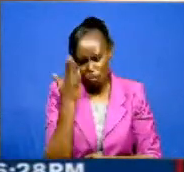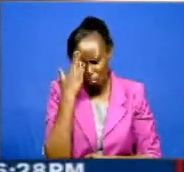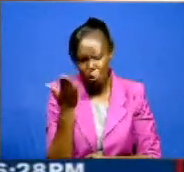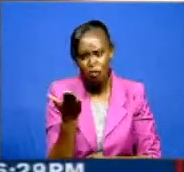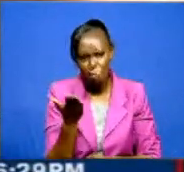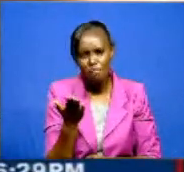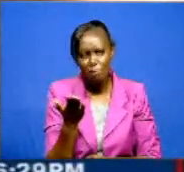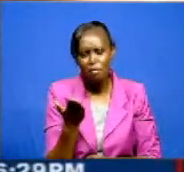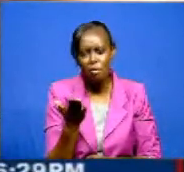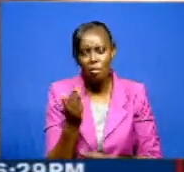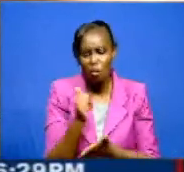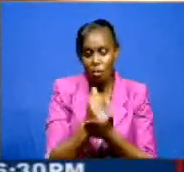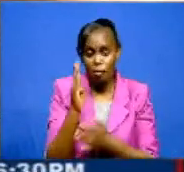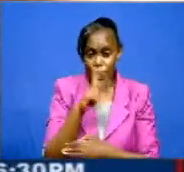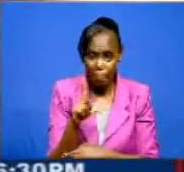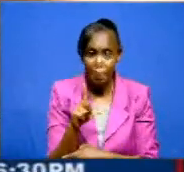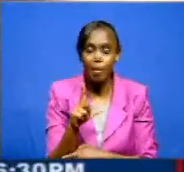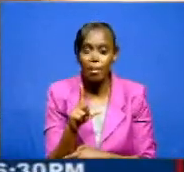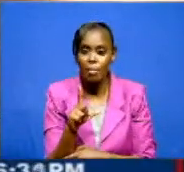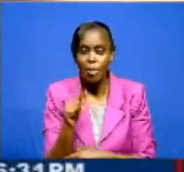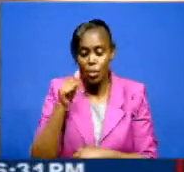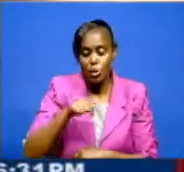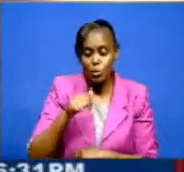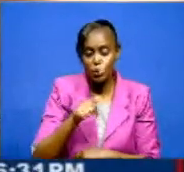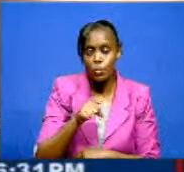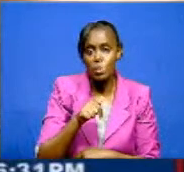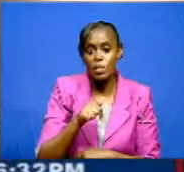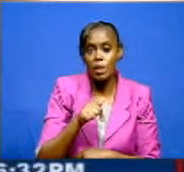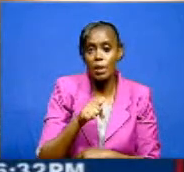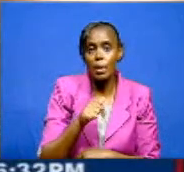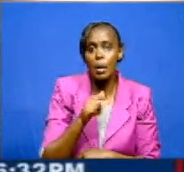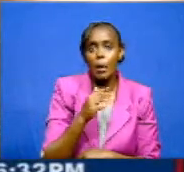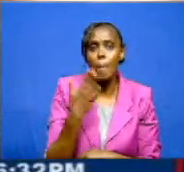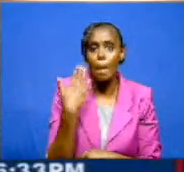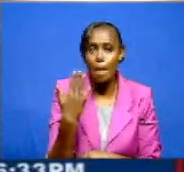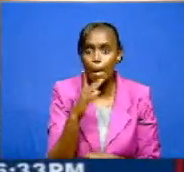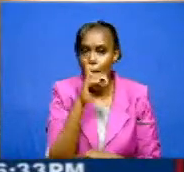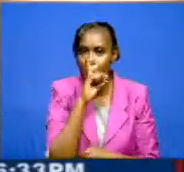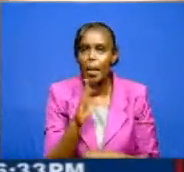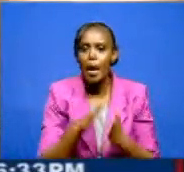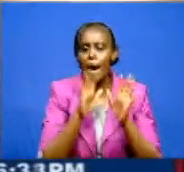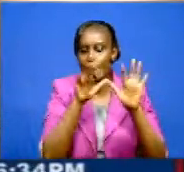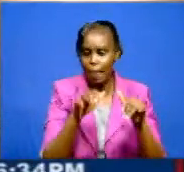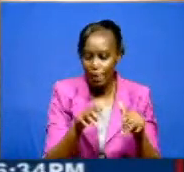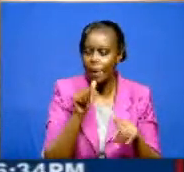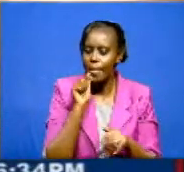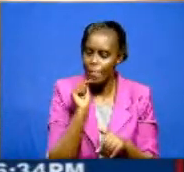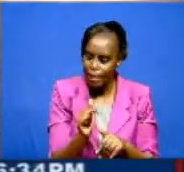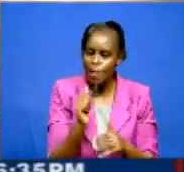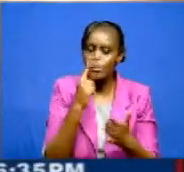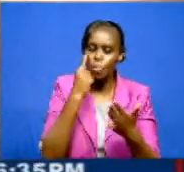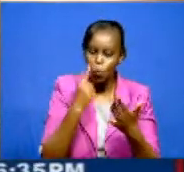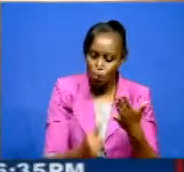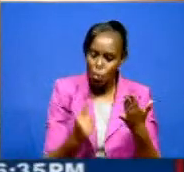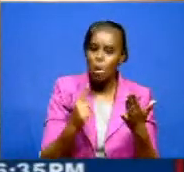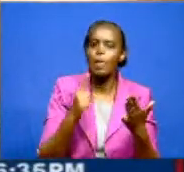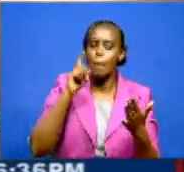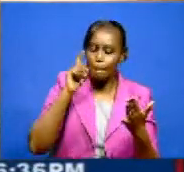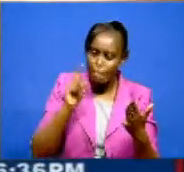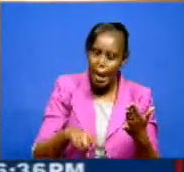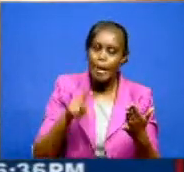getting to a coffee bill soon. Today we are on mung bean and agriculture. This is what we